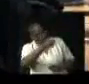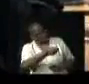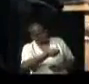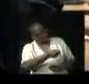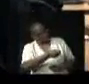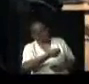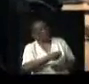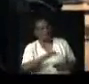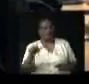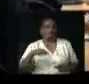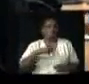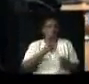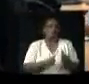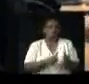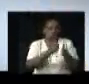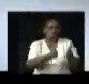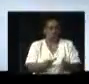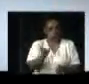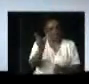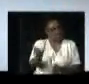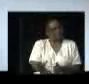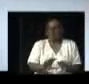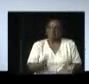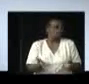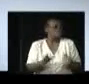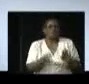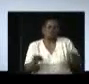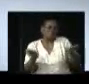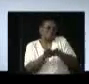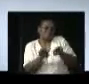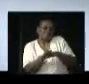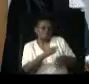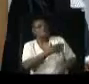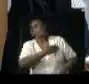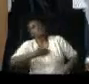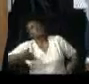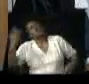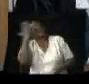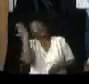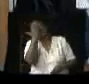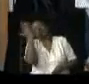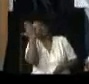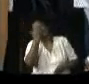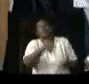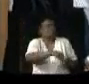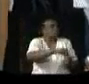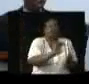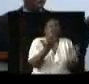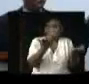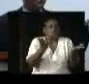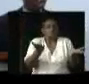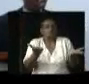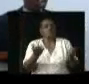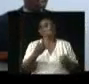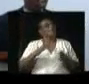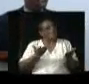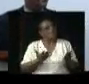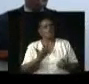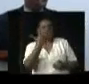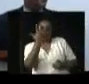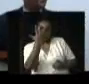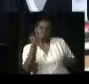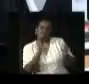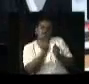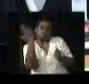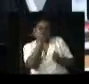and officers are not proportional to the years of follow-up study. Also, does this